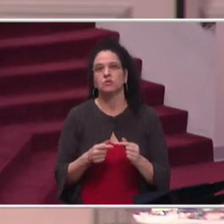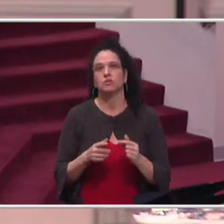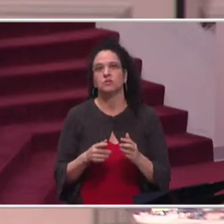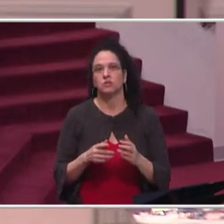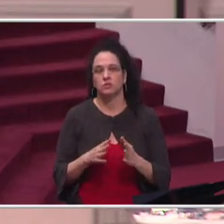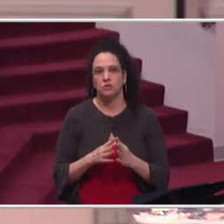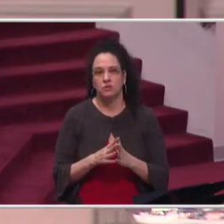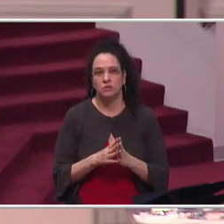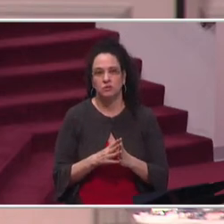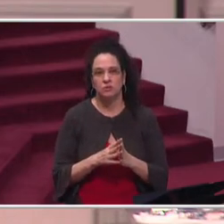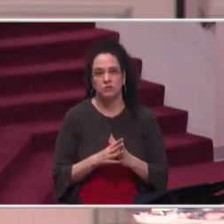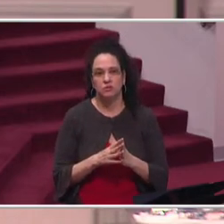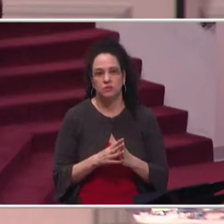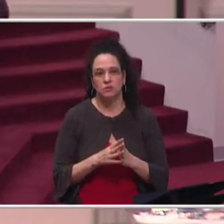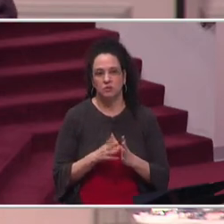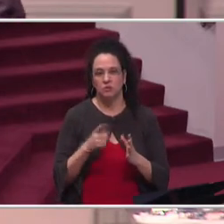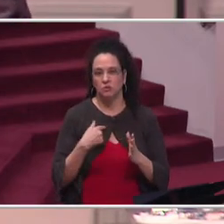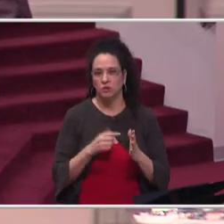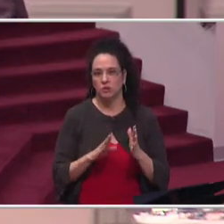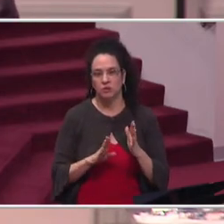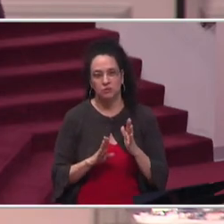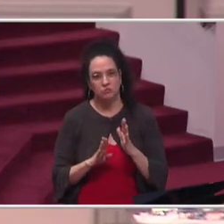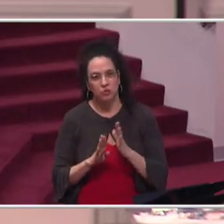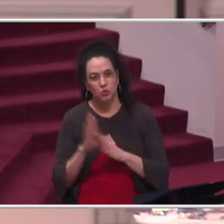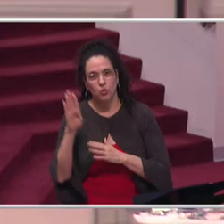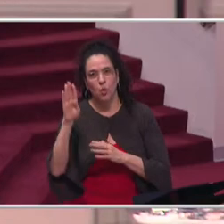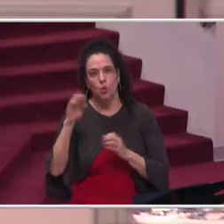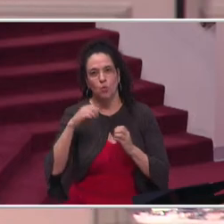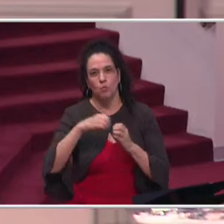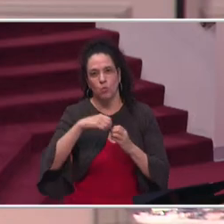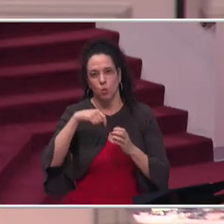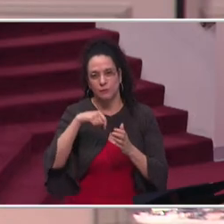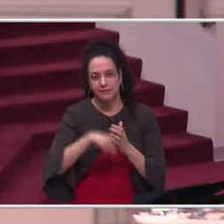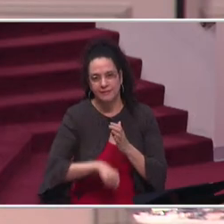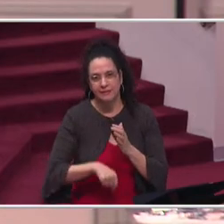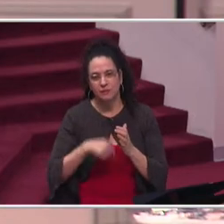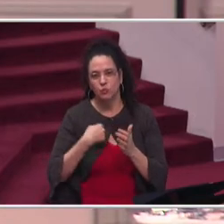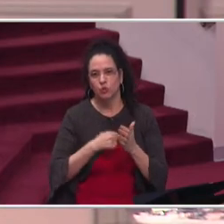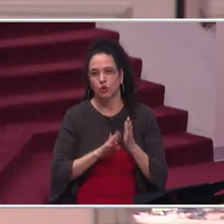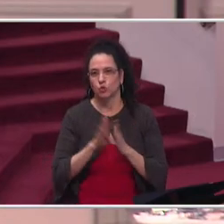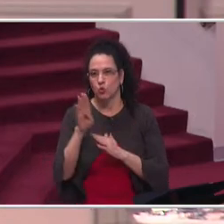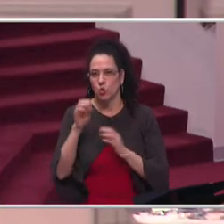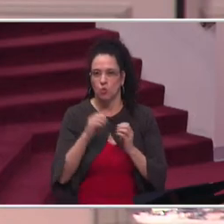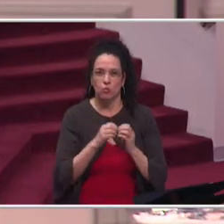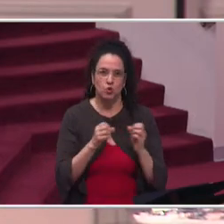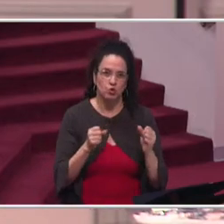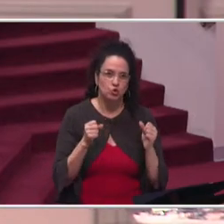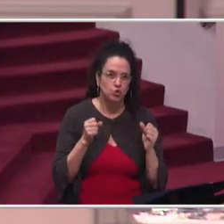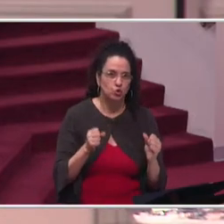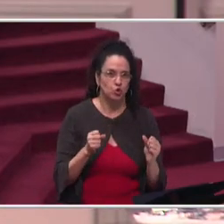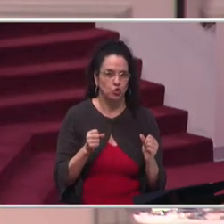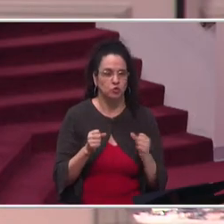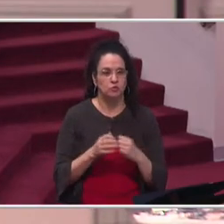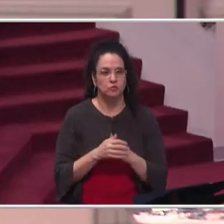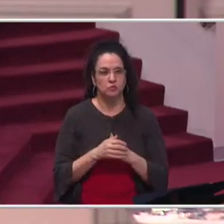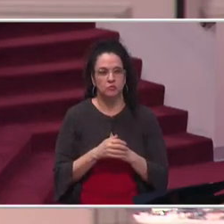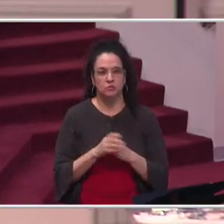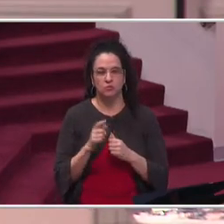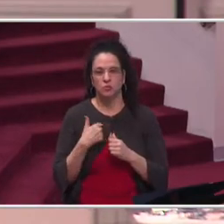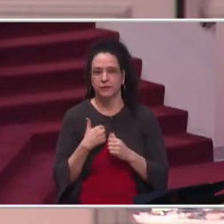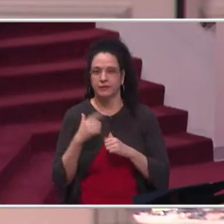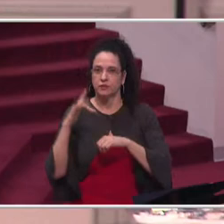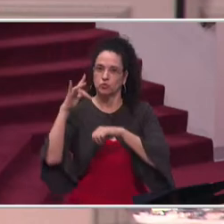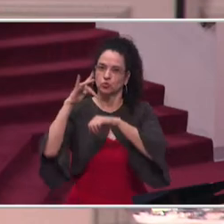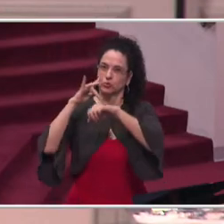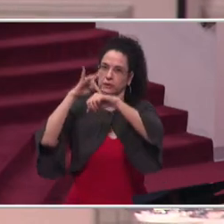growing deeper, growing stronger, and reaching